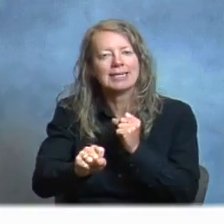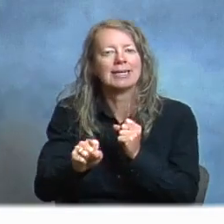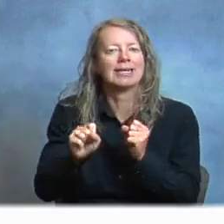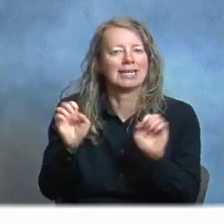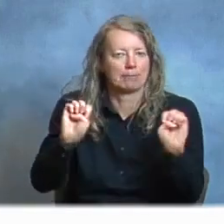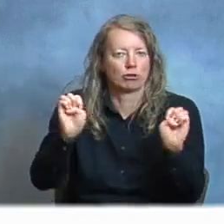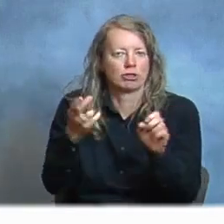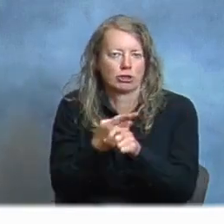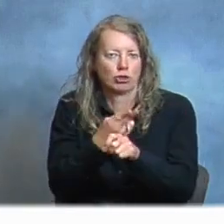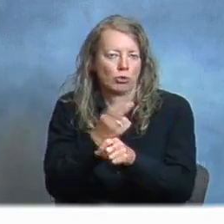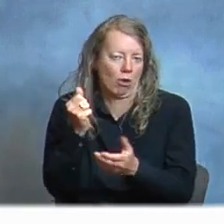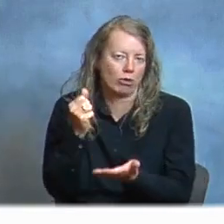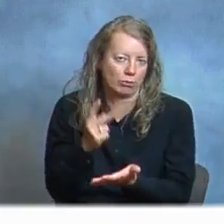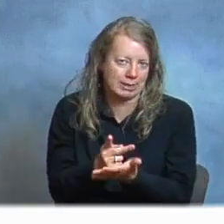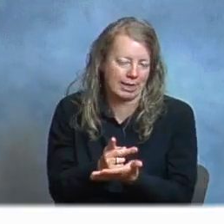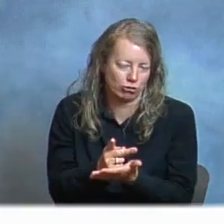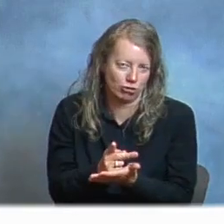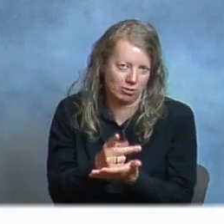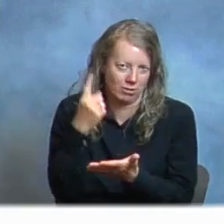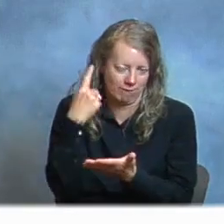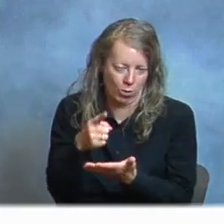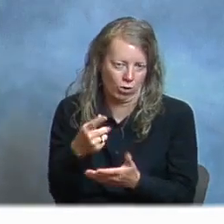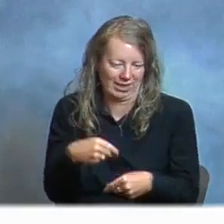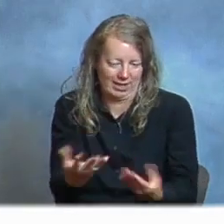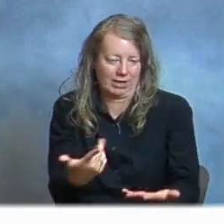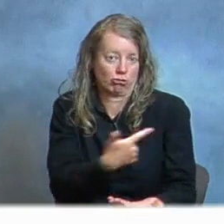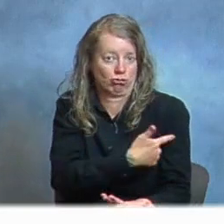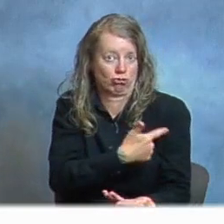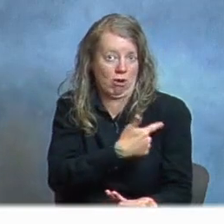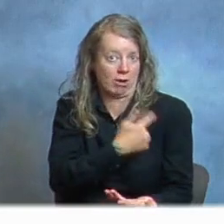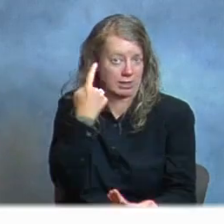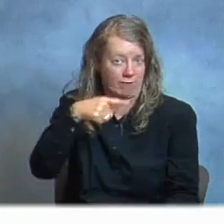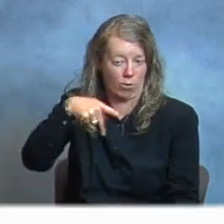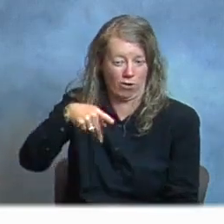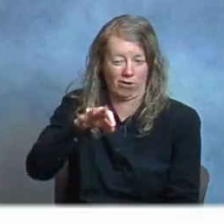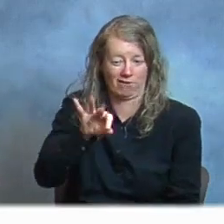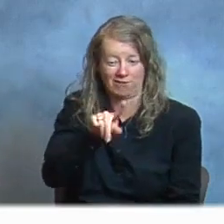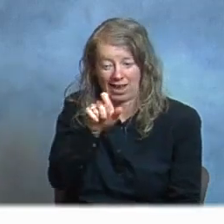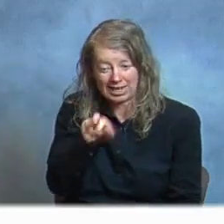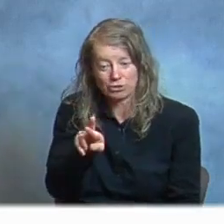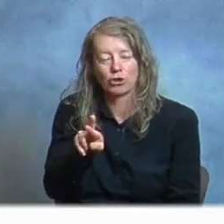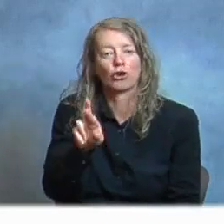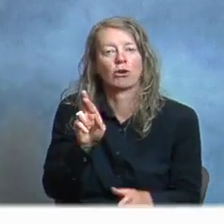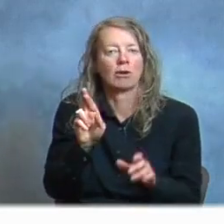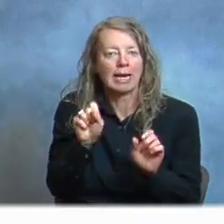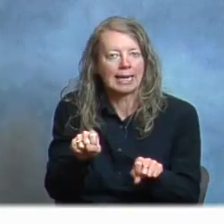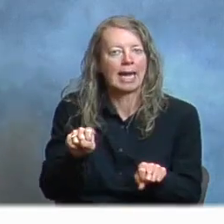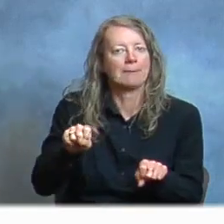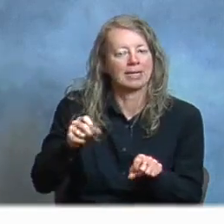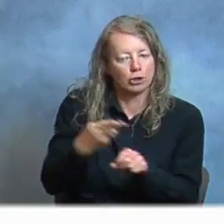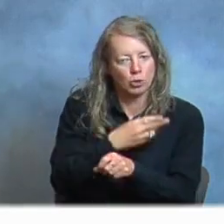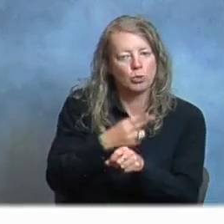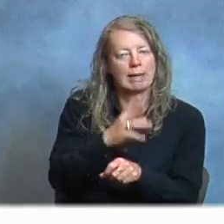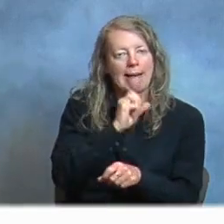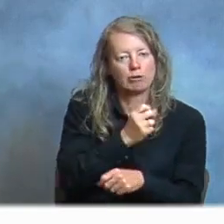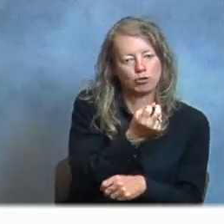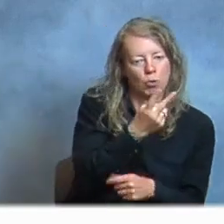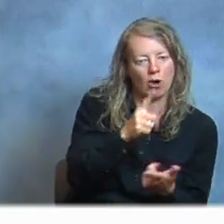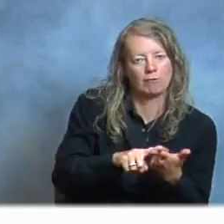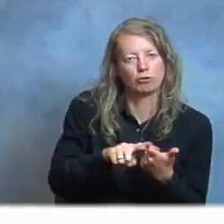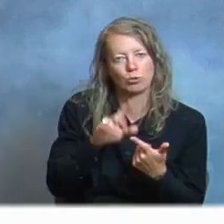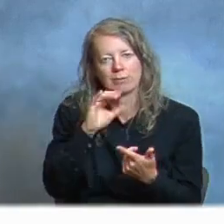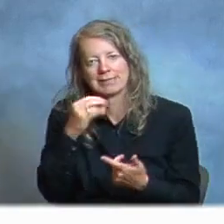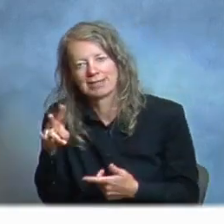that emergency use authorization, for Pfizer to be used in 12 to 15-year-olds with the subsequent ACIP